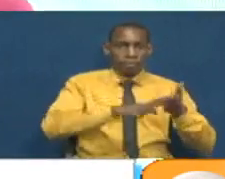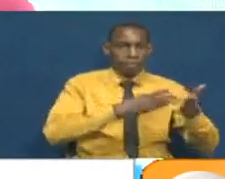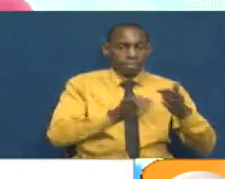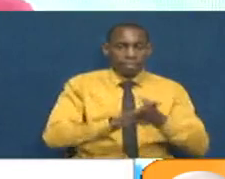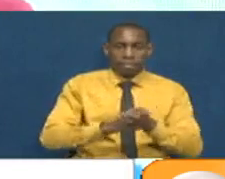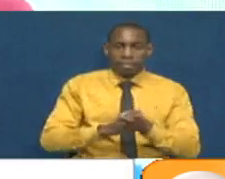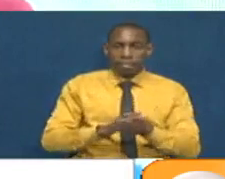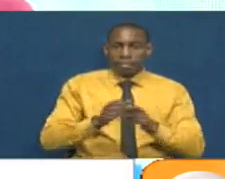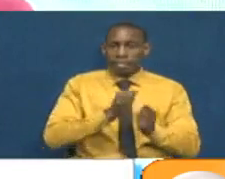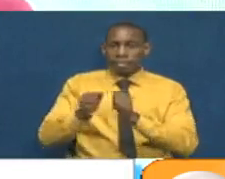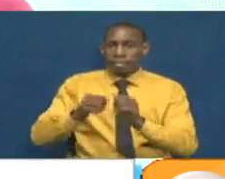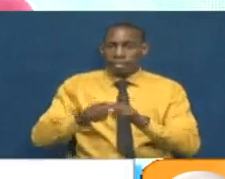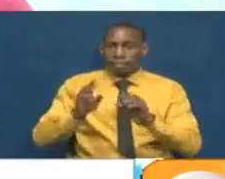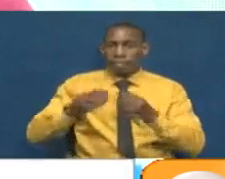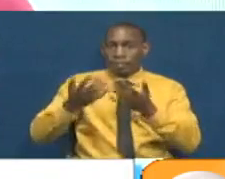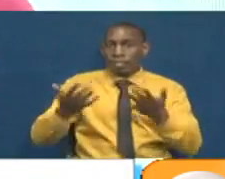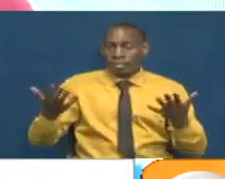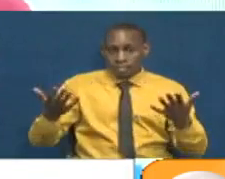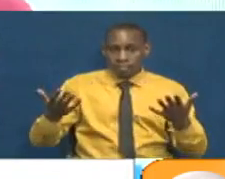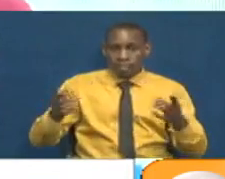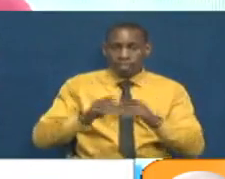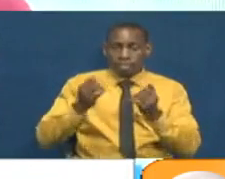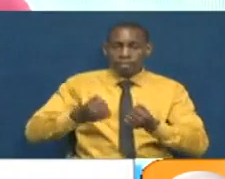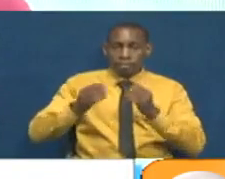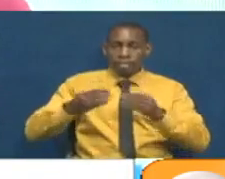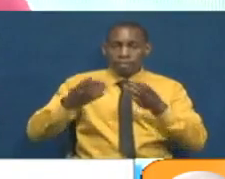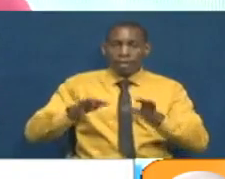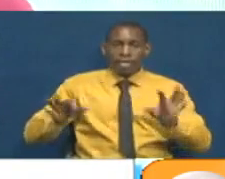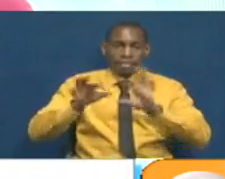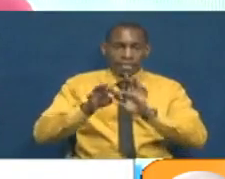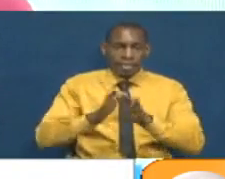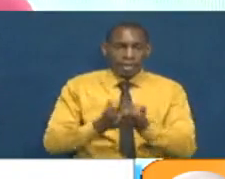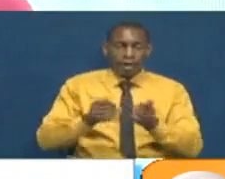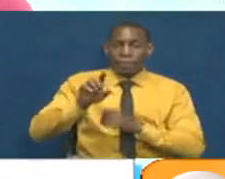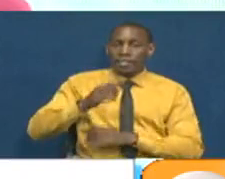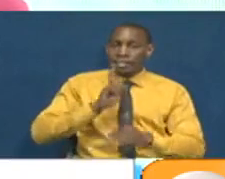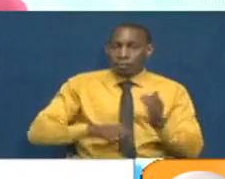we looked at our strategies in how we procure commodities, how we strengthen supply chains. And so